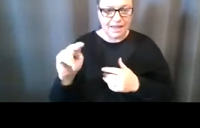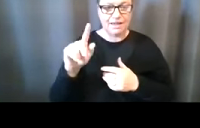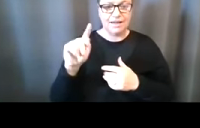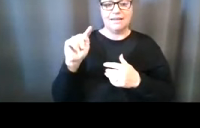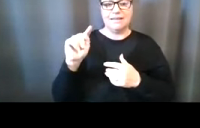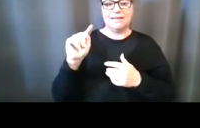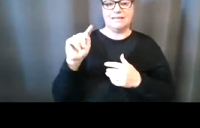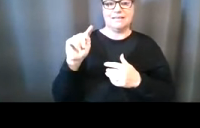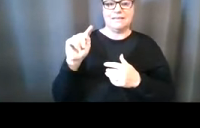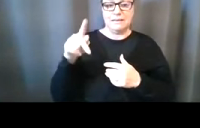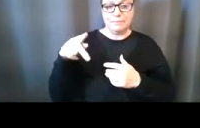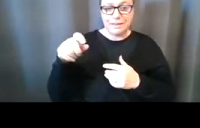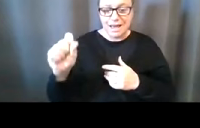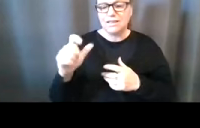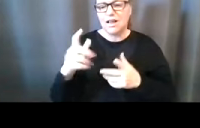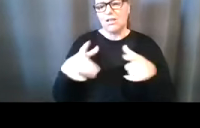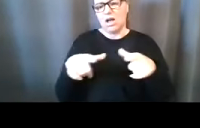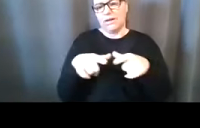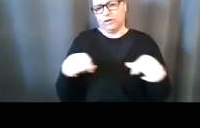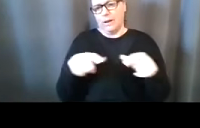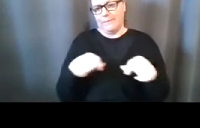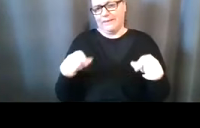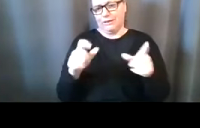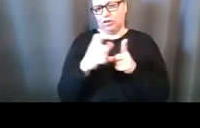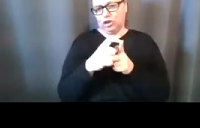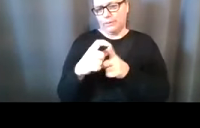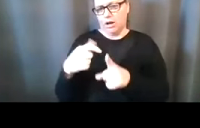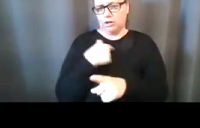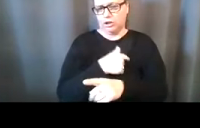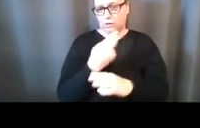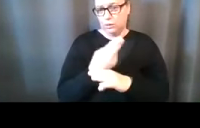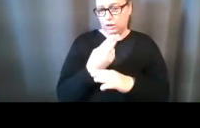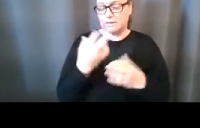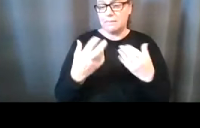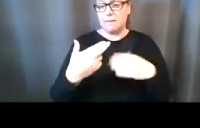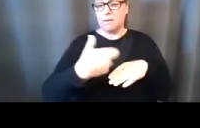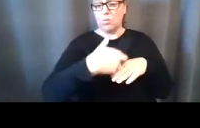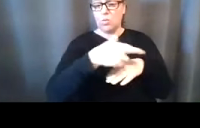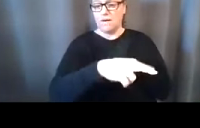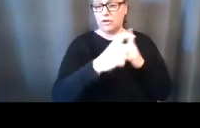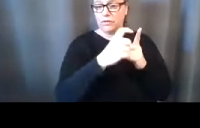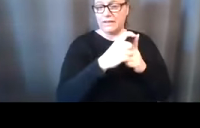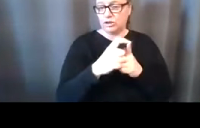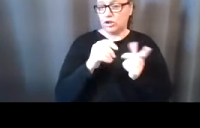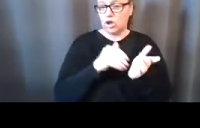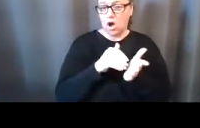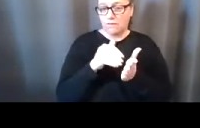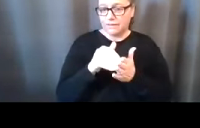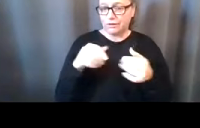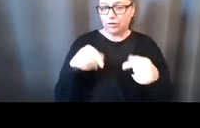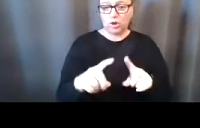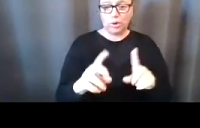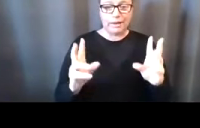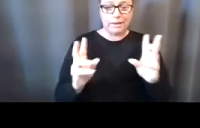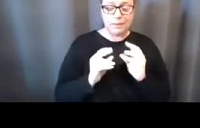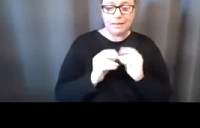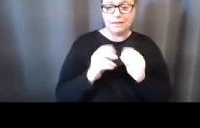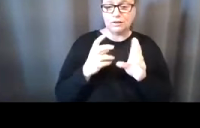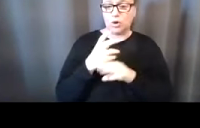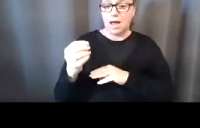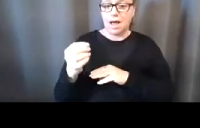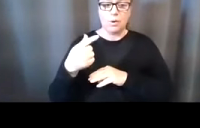terminology that we use here in this organization. And we might reference these terms because often during meetings or when we're out on the